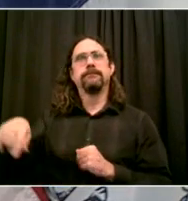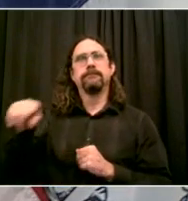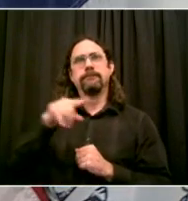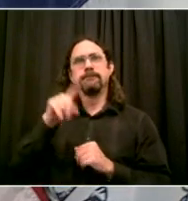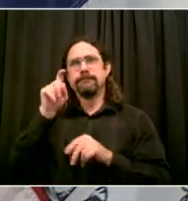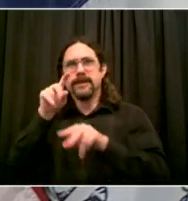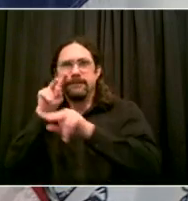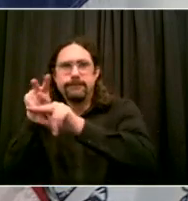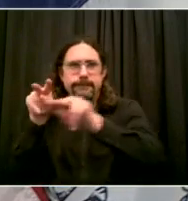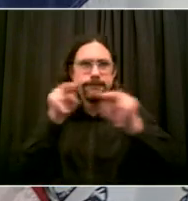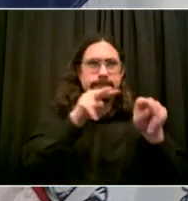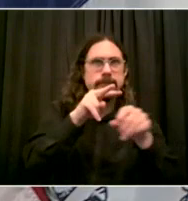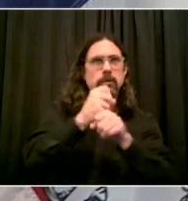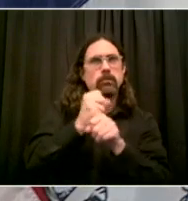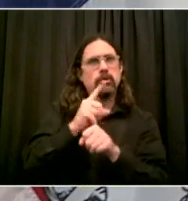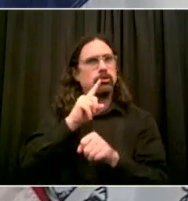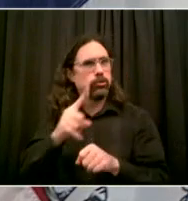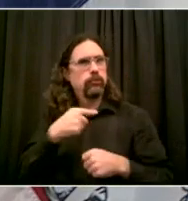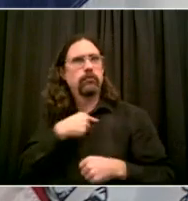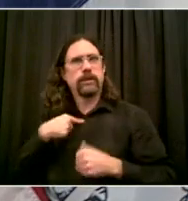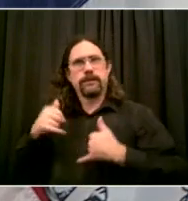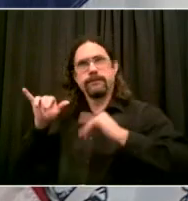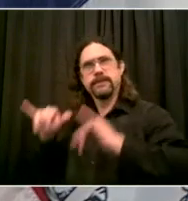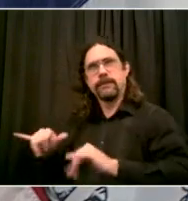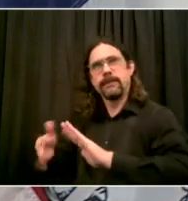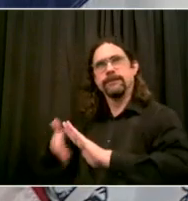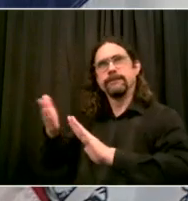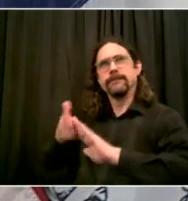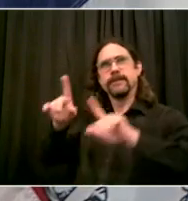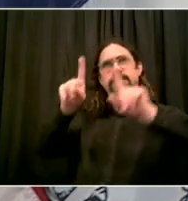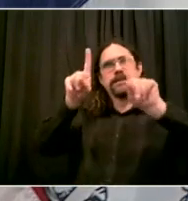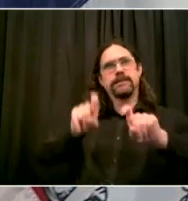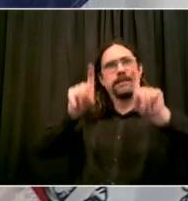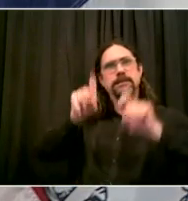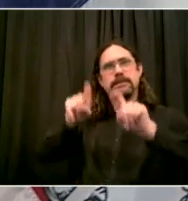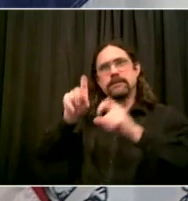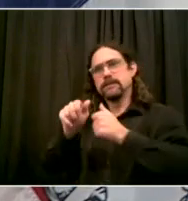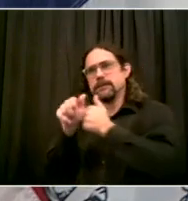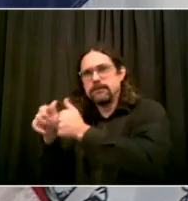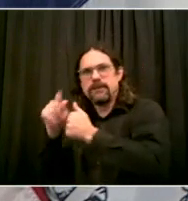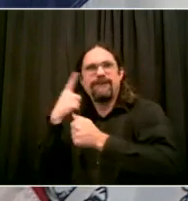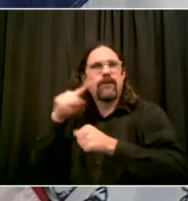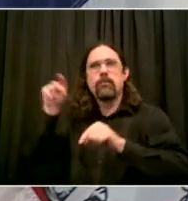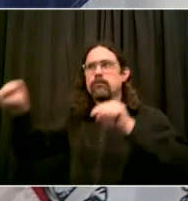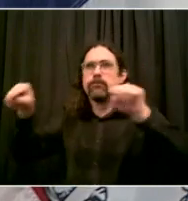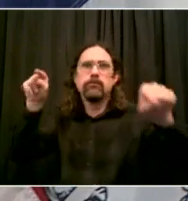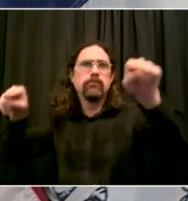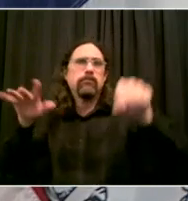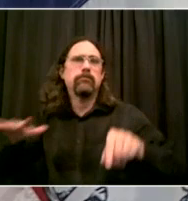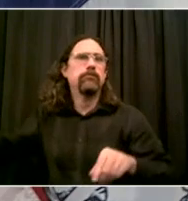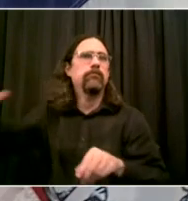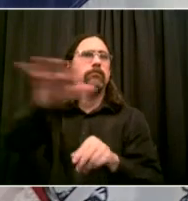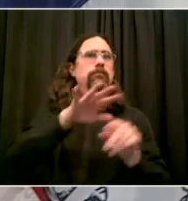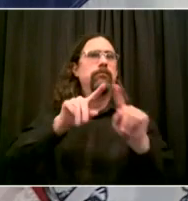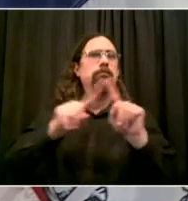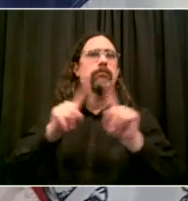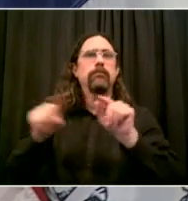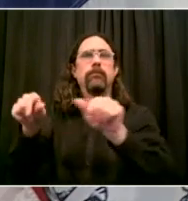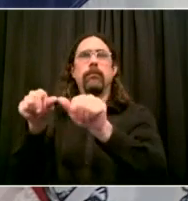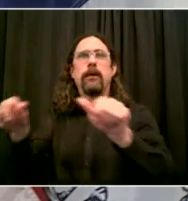follow-up. Again, as you heard from Dr. Long, unlike a lot of places, our problem has not